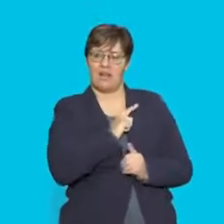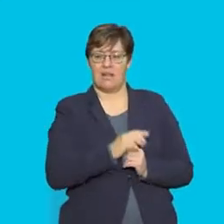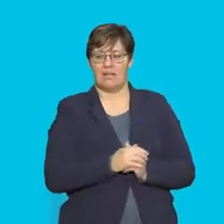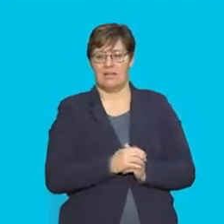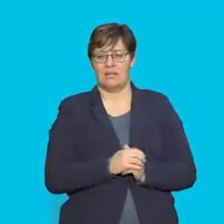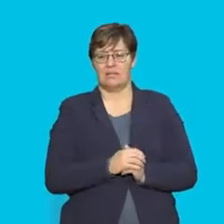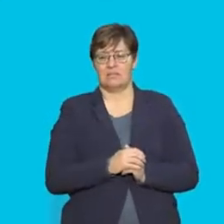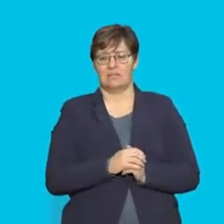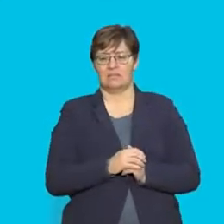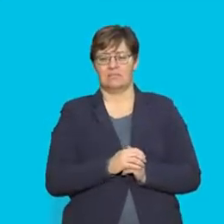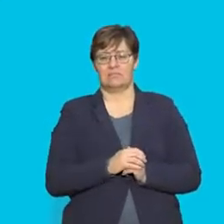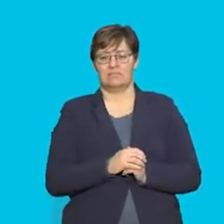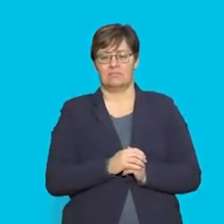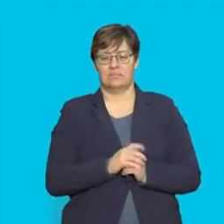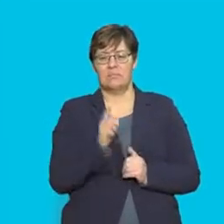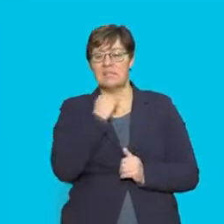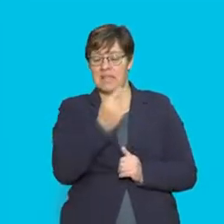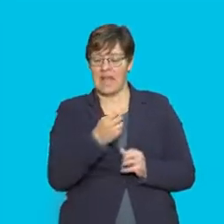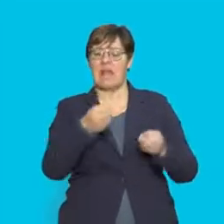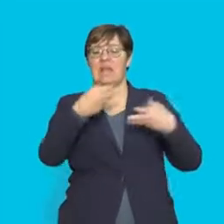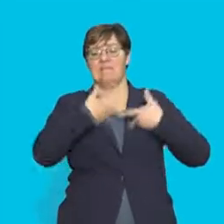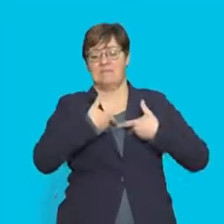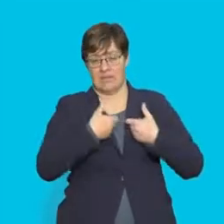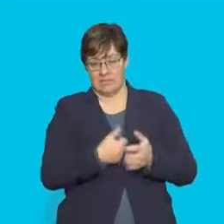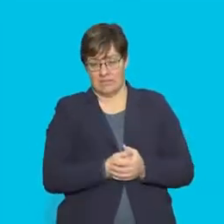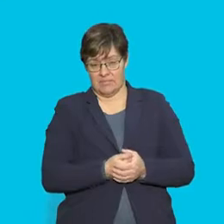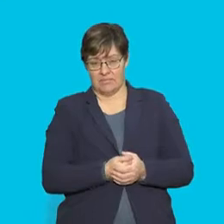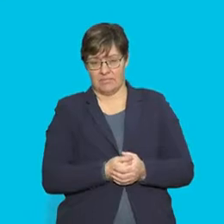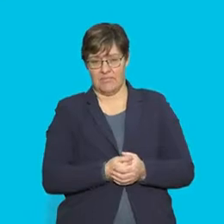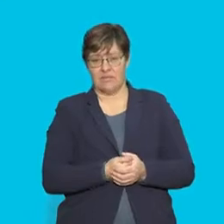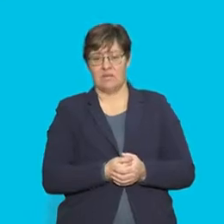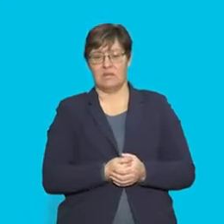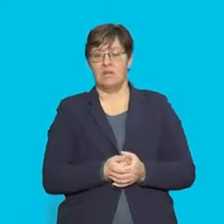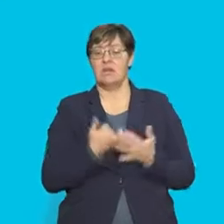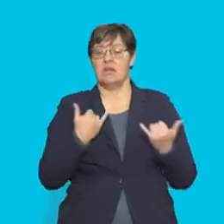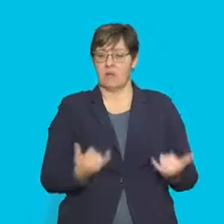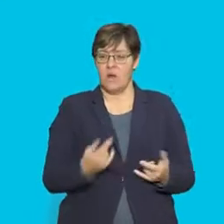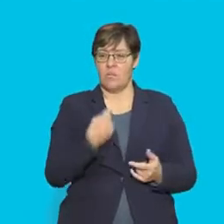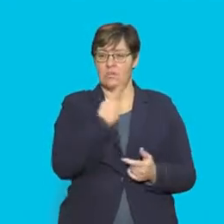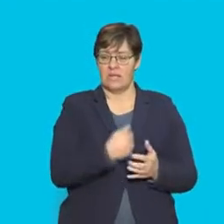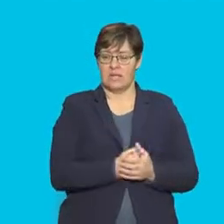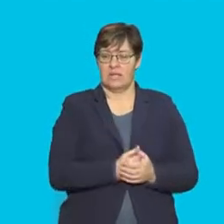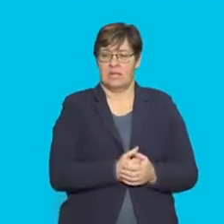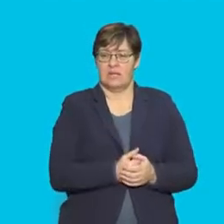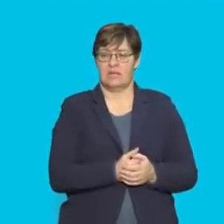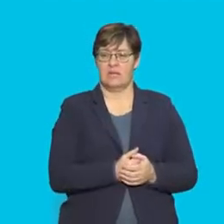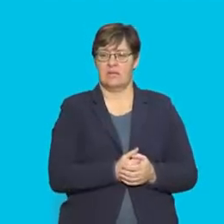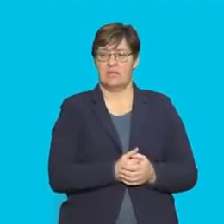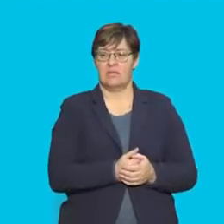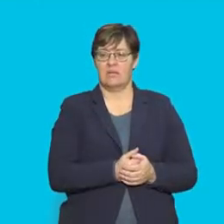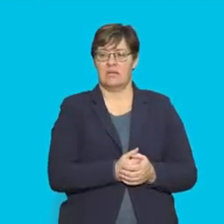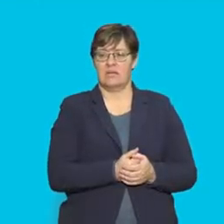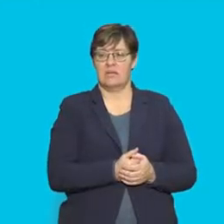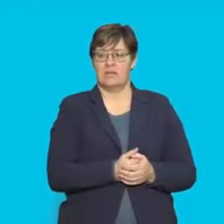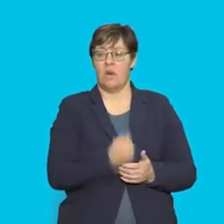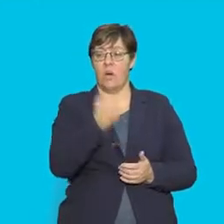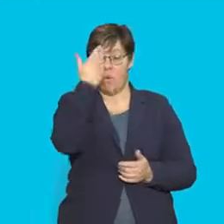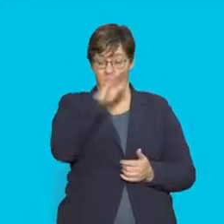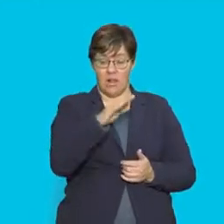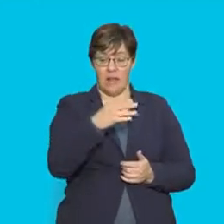that you must write I was told here, because you write given. And as a result, I will then say, I know